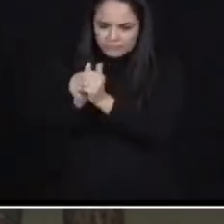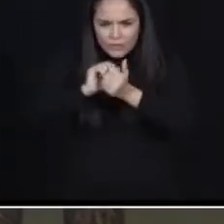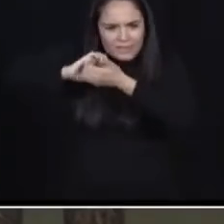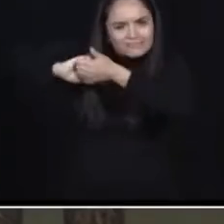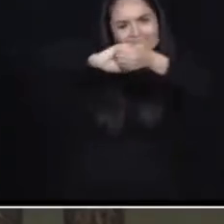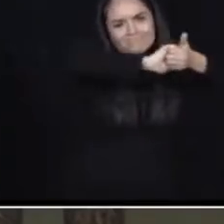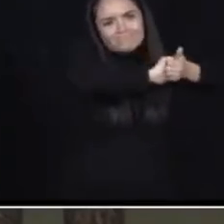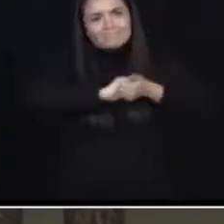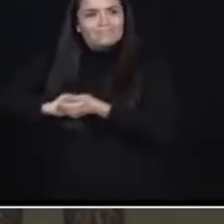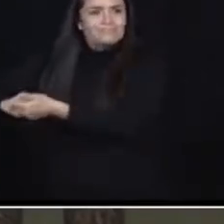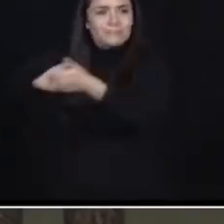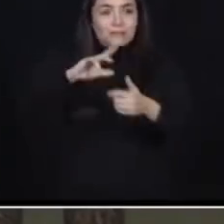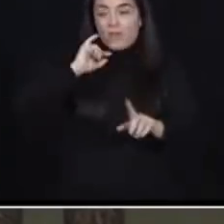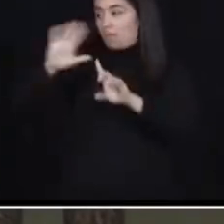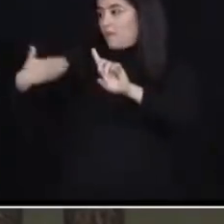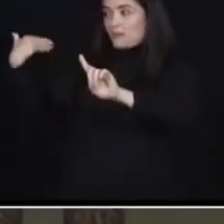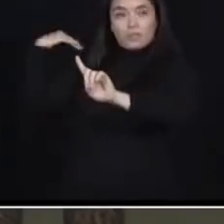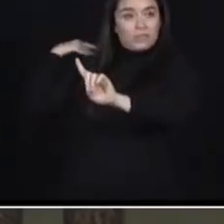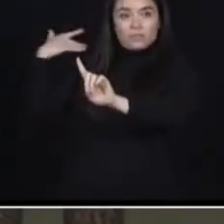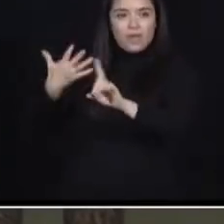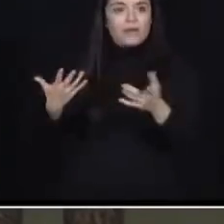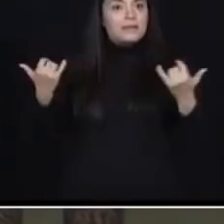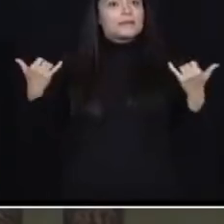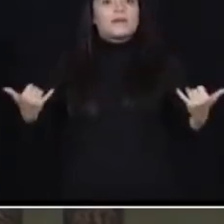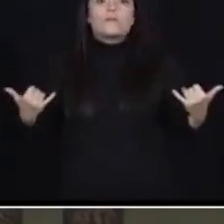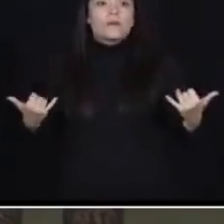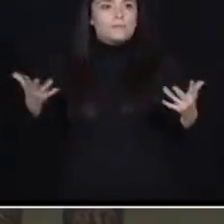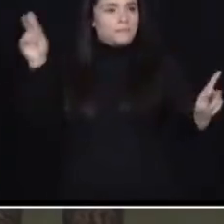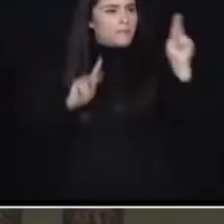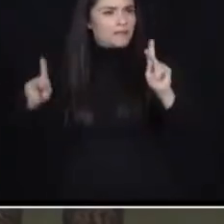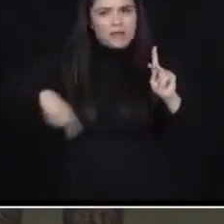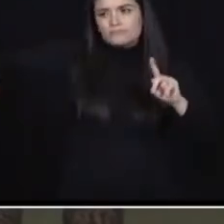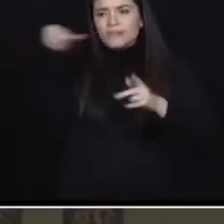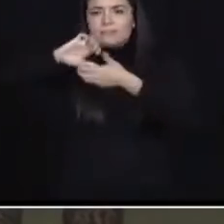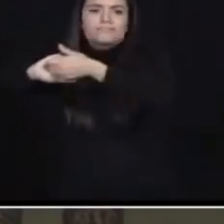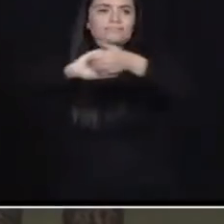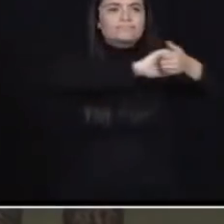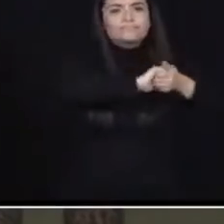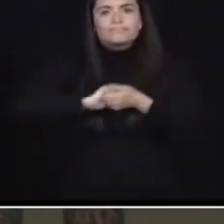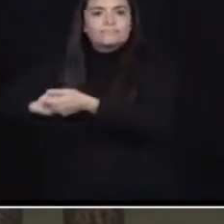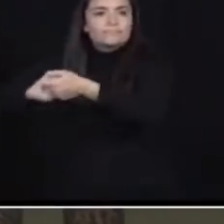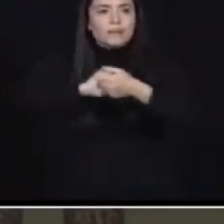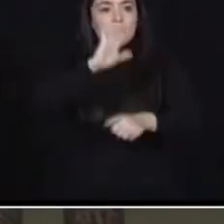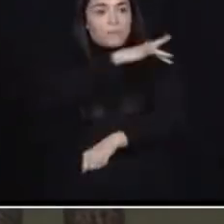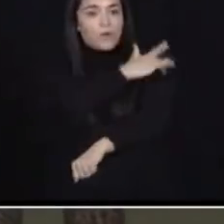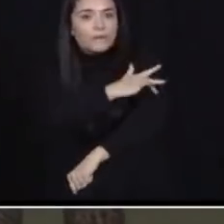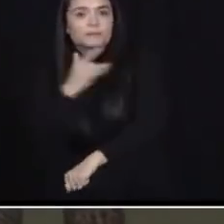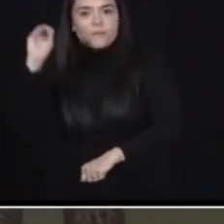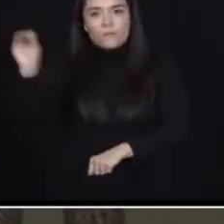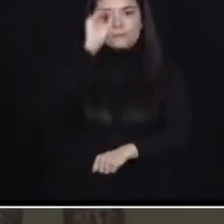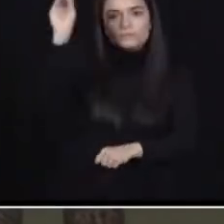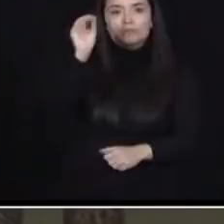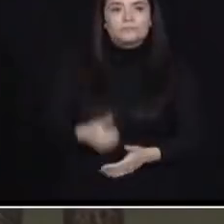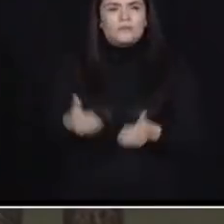on us coming together as a people, as a province, Together, we can and